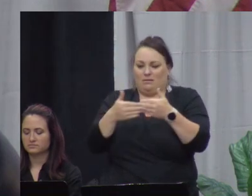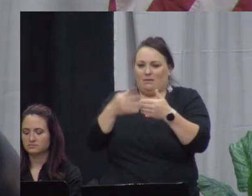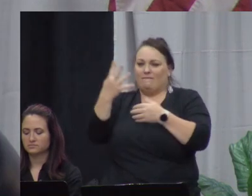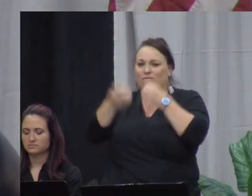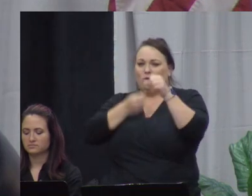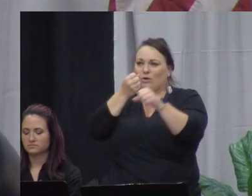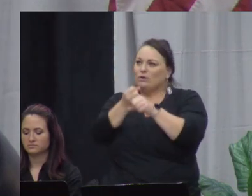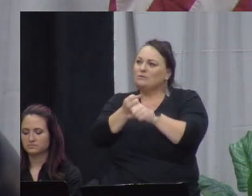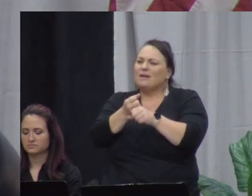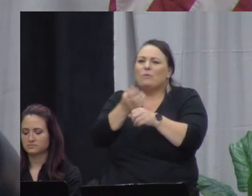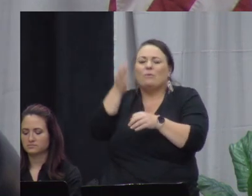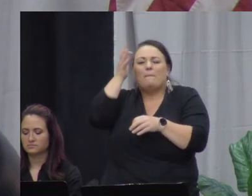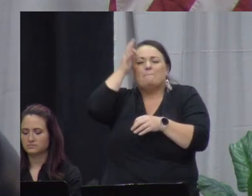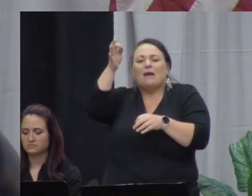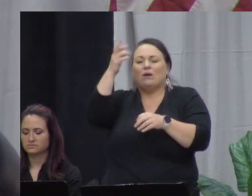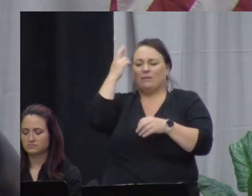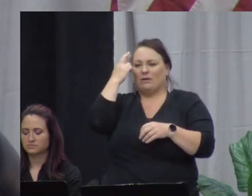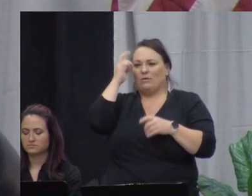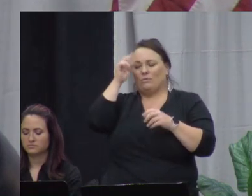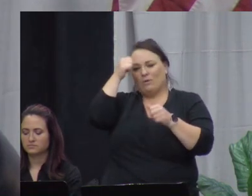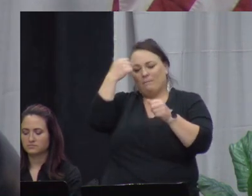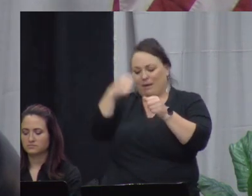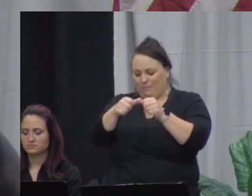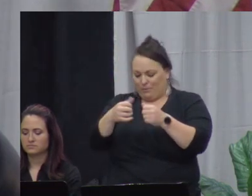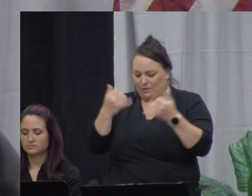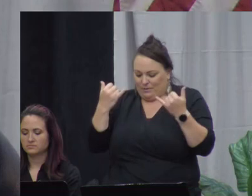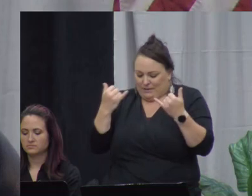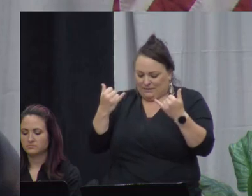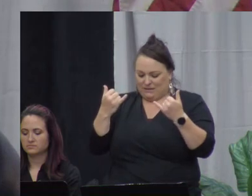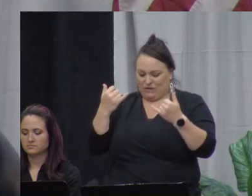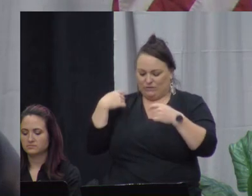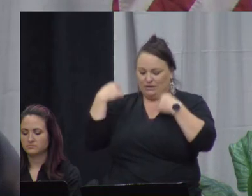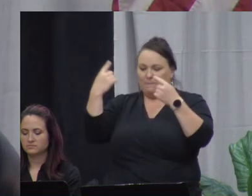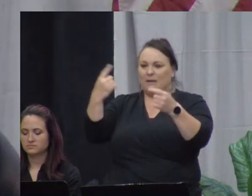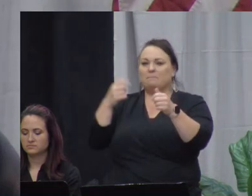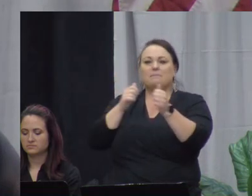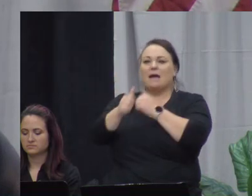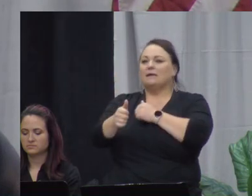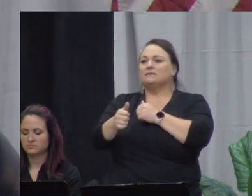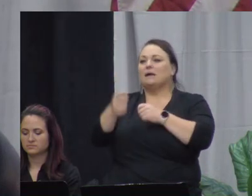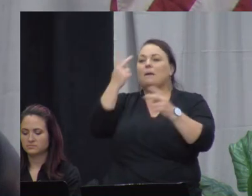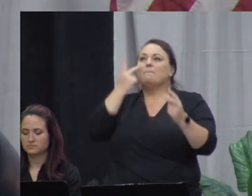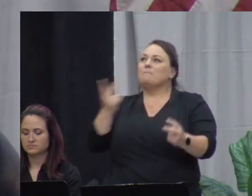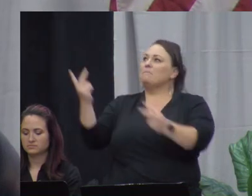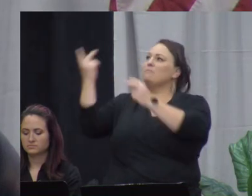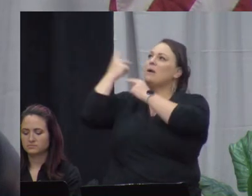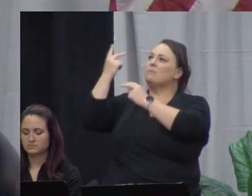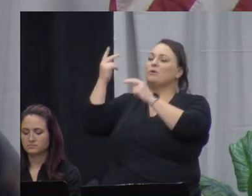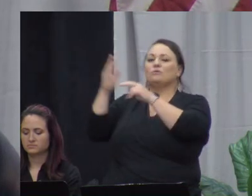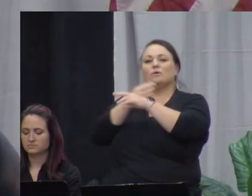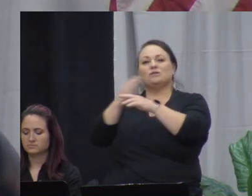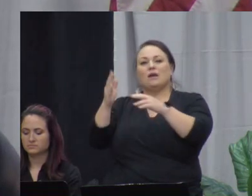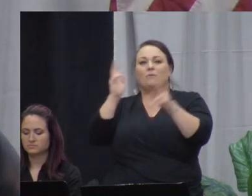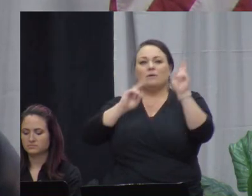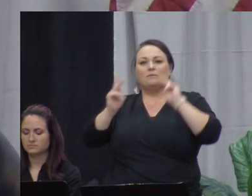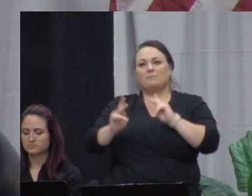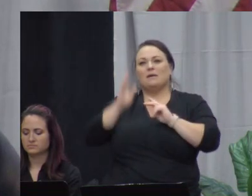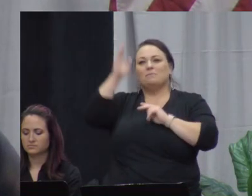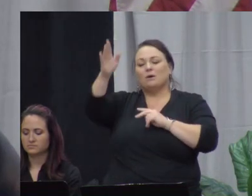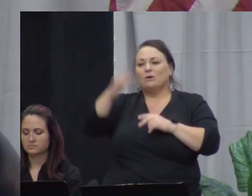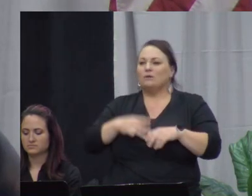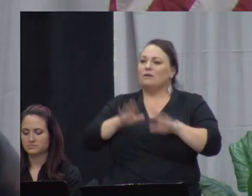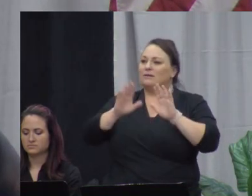hardly remember. These years are now in the past. They will be memories that we share with the people of our future, our kids,